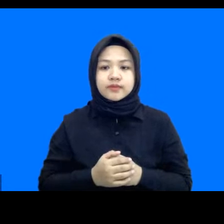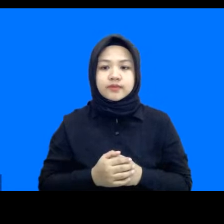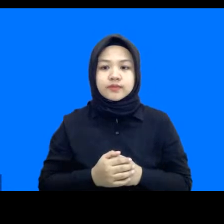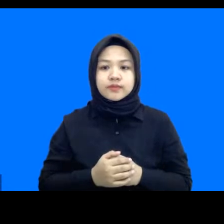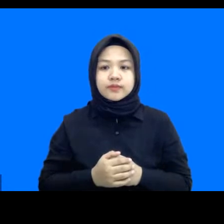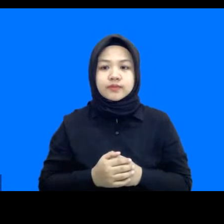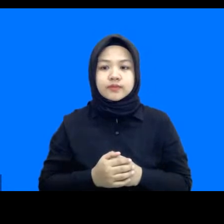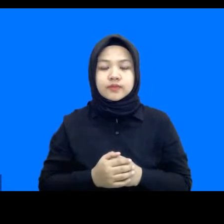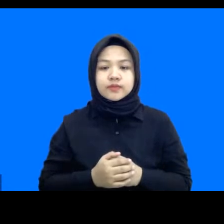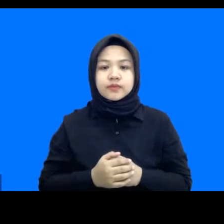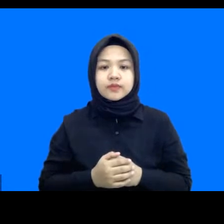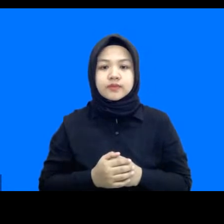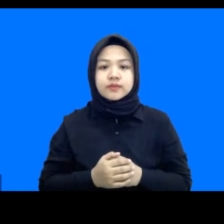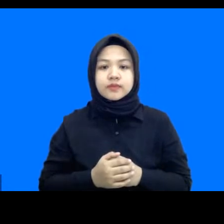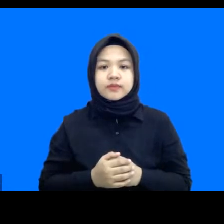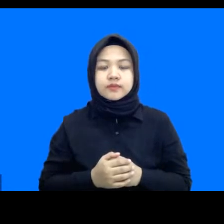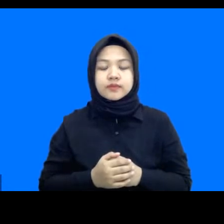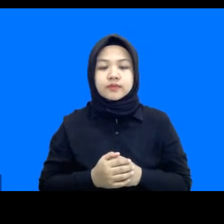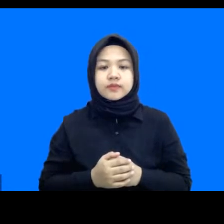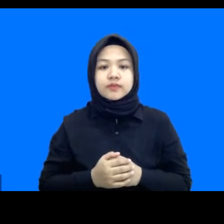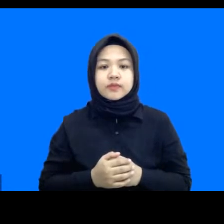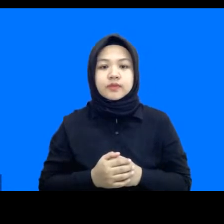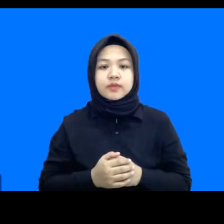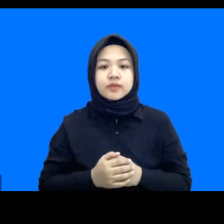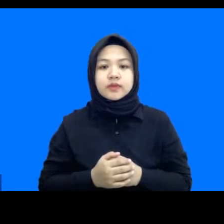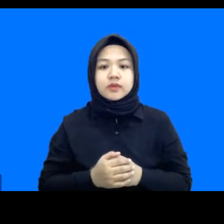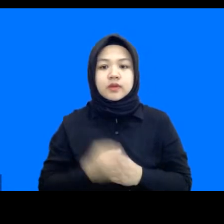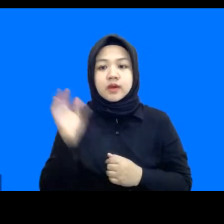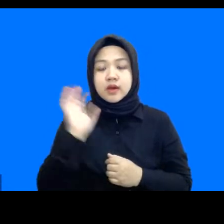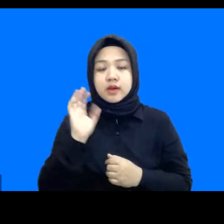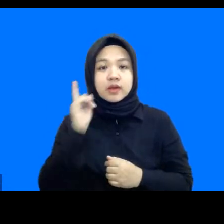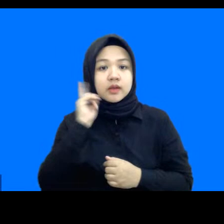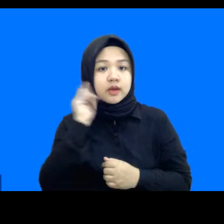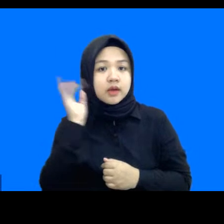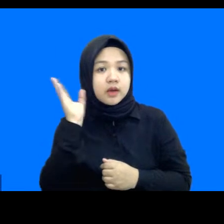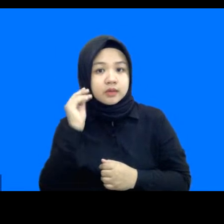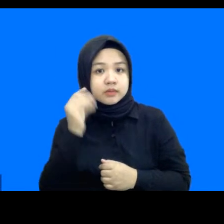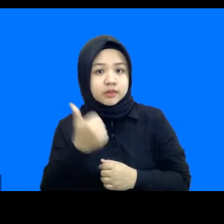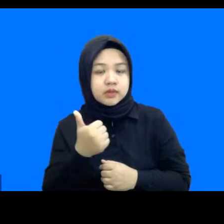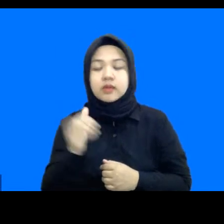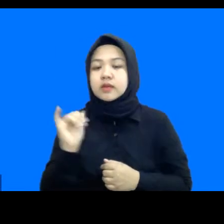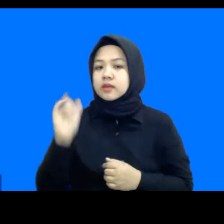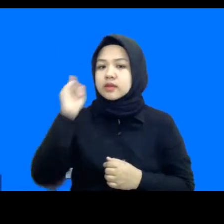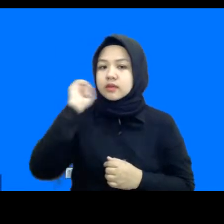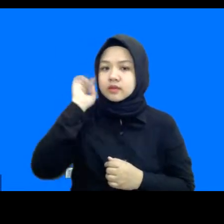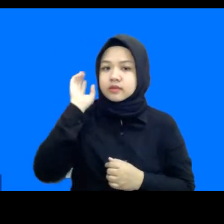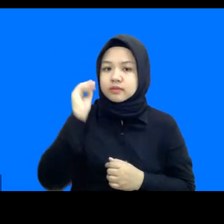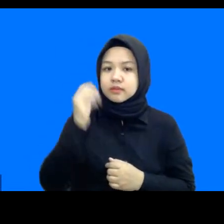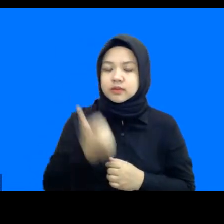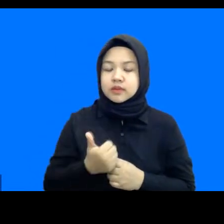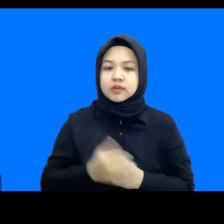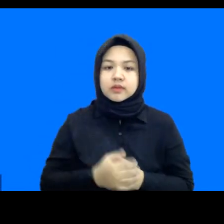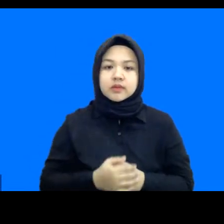Hi, Can you hear me? Beverly. Yeah, Hi. I can hear you. Okay. Actually, I typed my